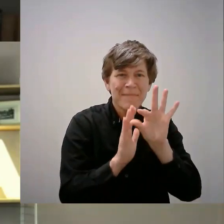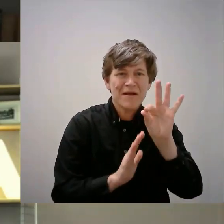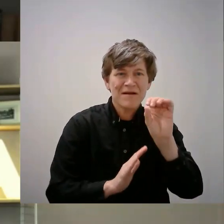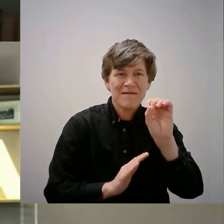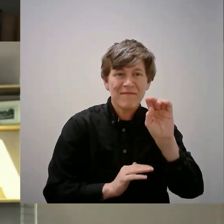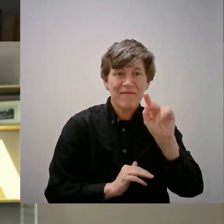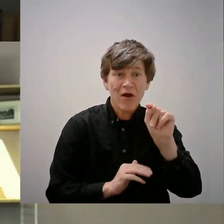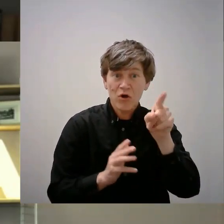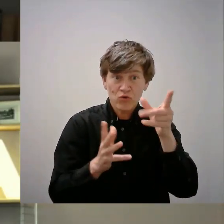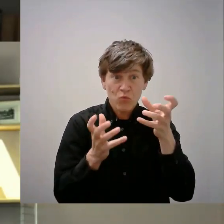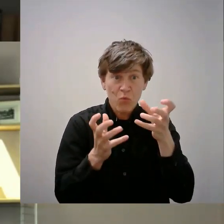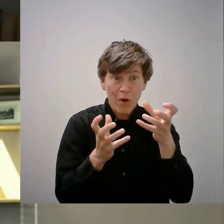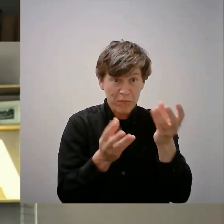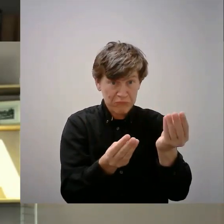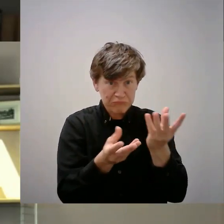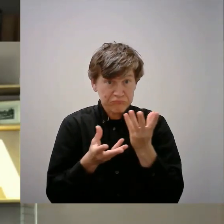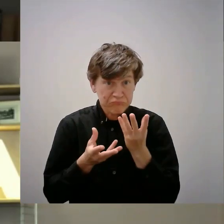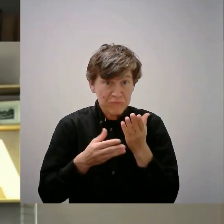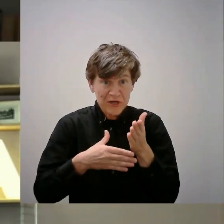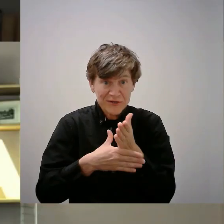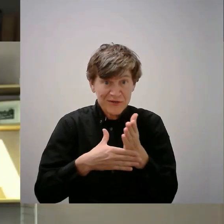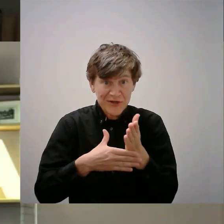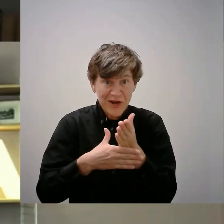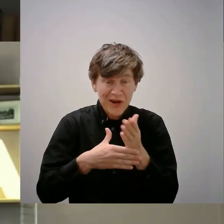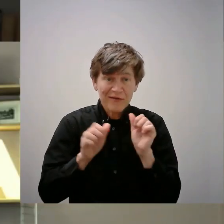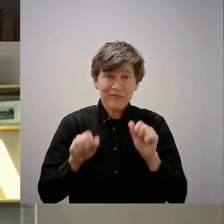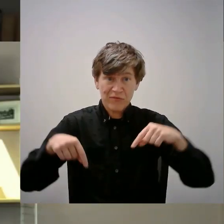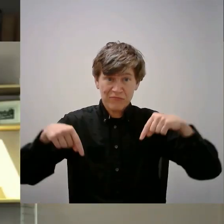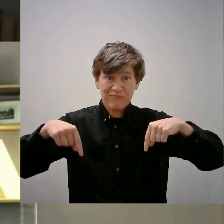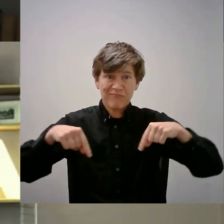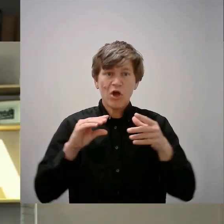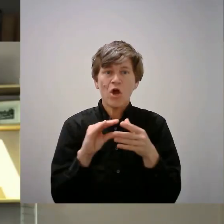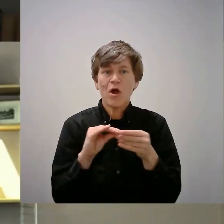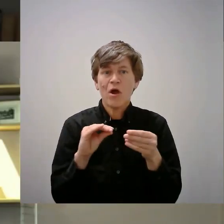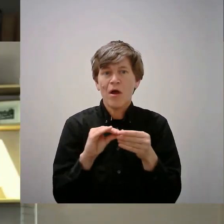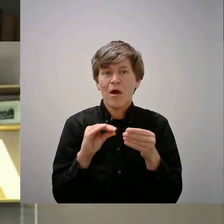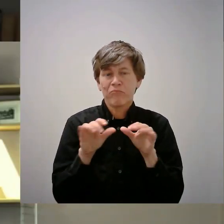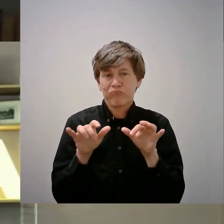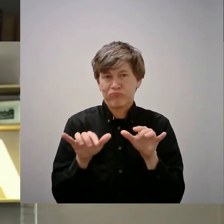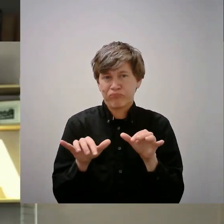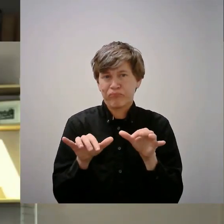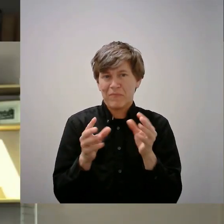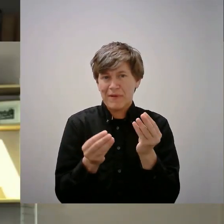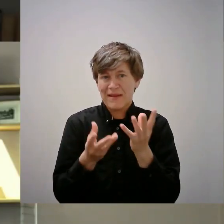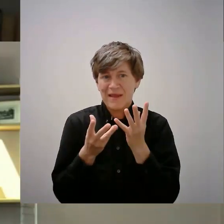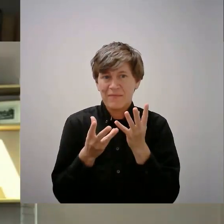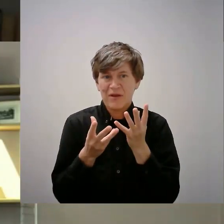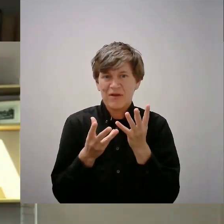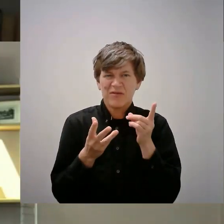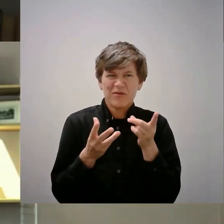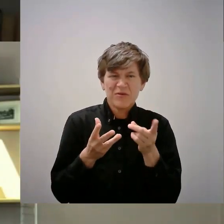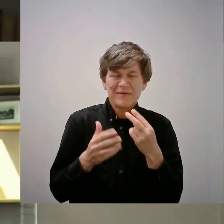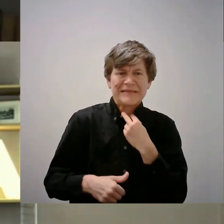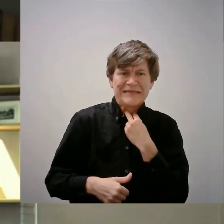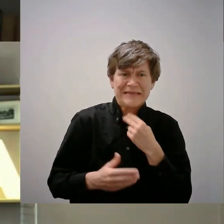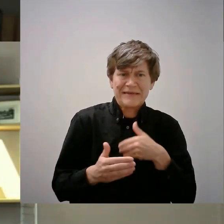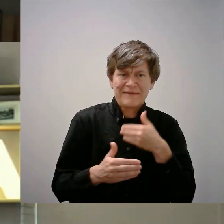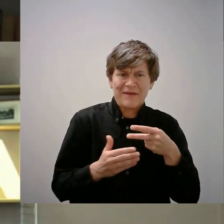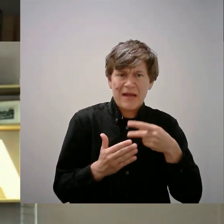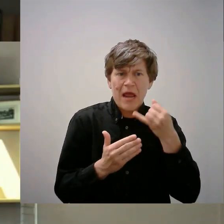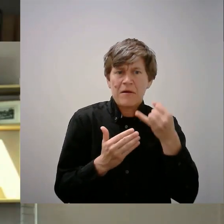you want to share it to me, leave it in the comments below. If you're having trouble finding inspiration for your next project, why not subscribing